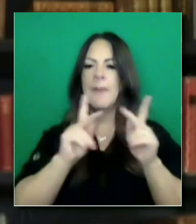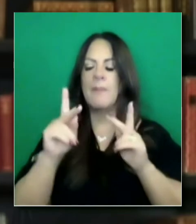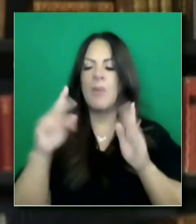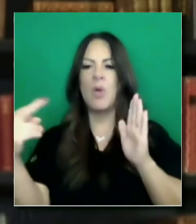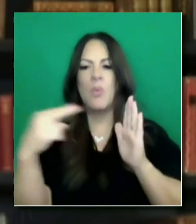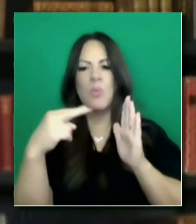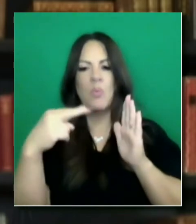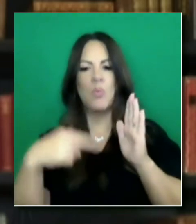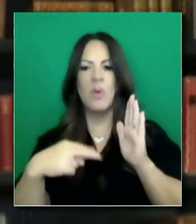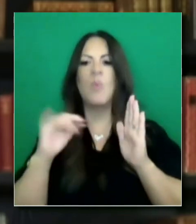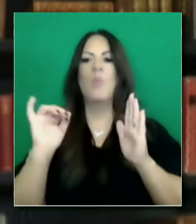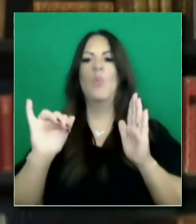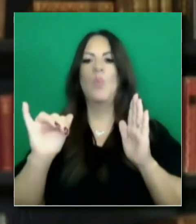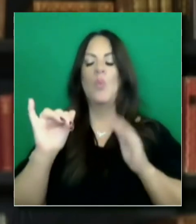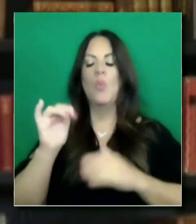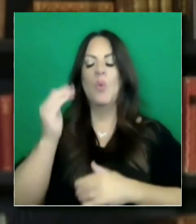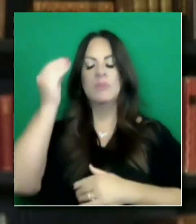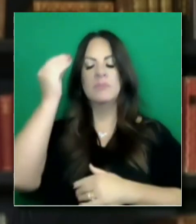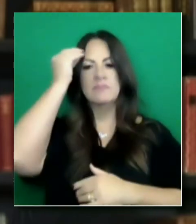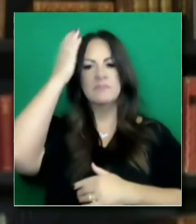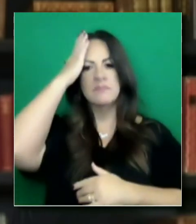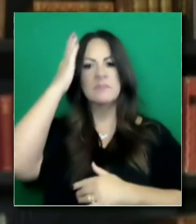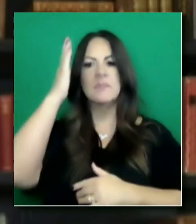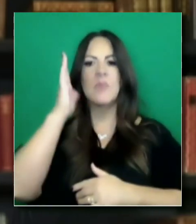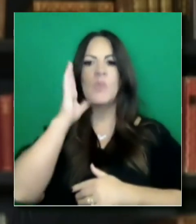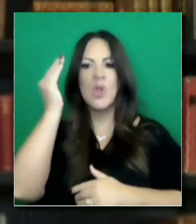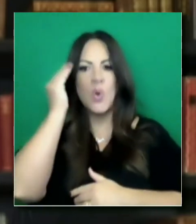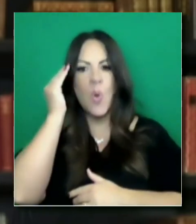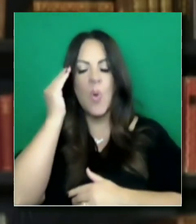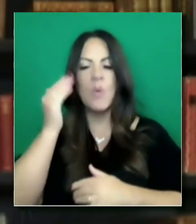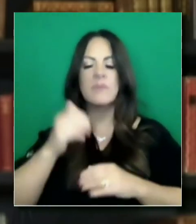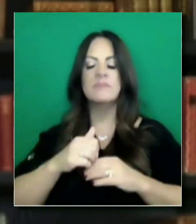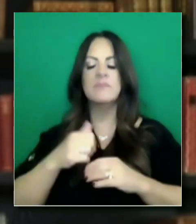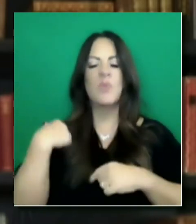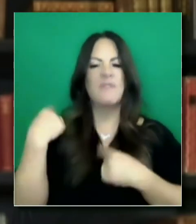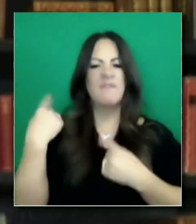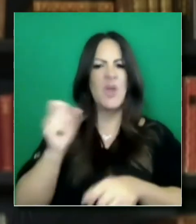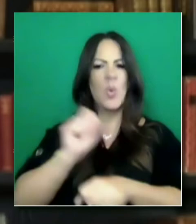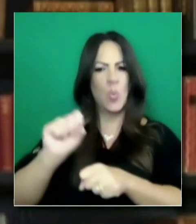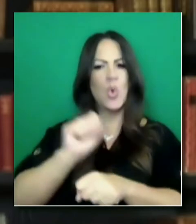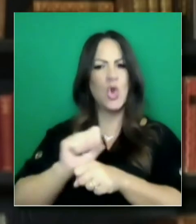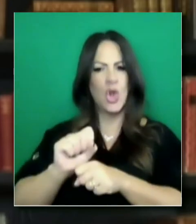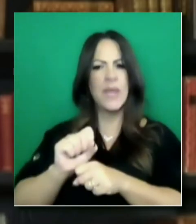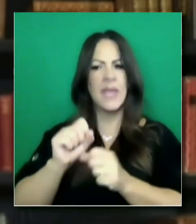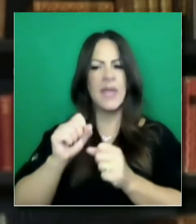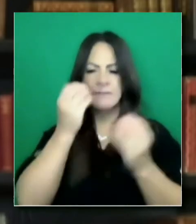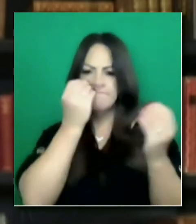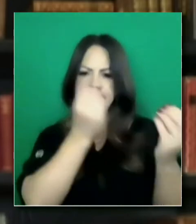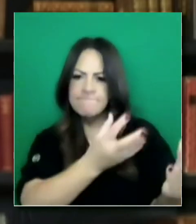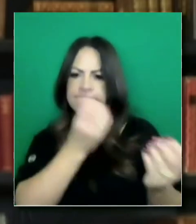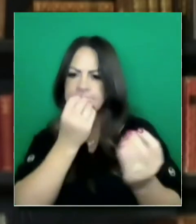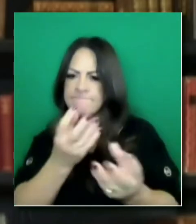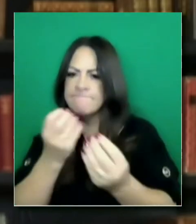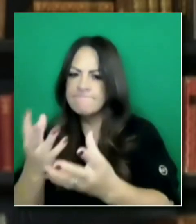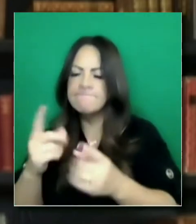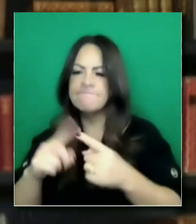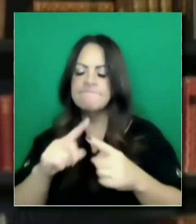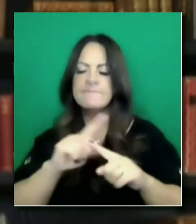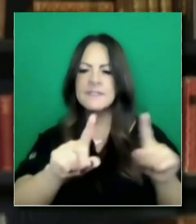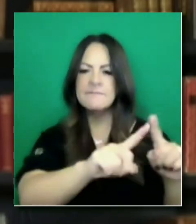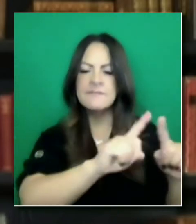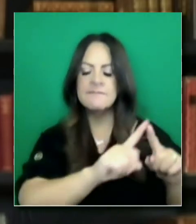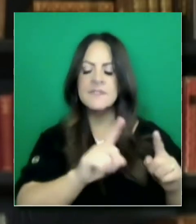over the course of the last number of weeks, we've been working aggressively behind the scenes with a lot of our partners, as I say, including the California Medical